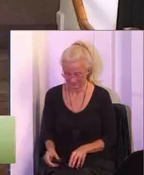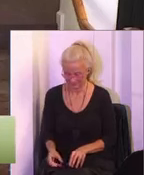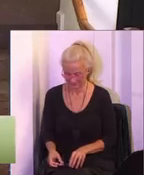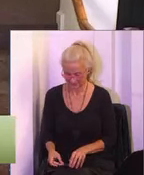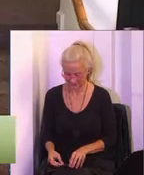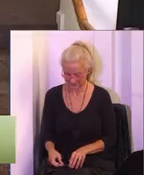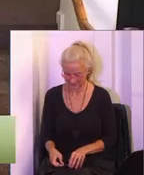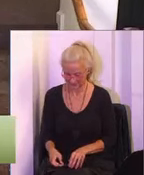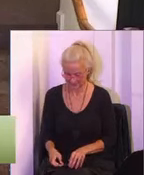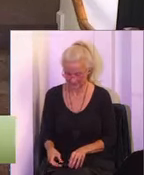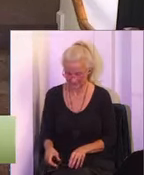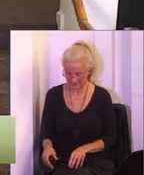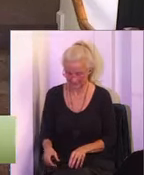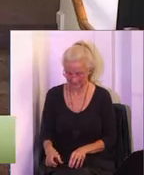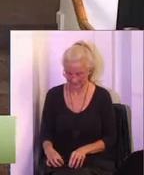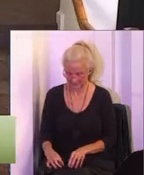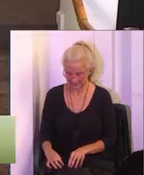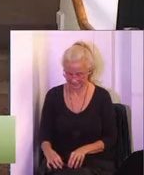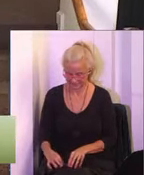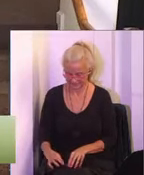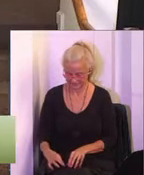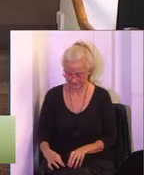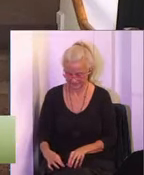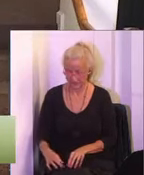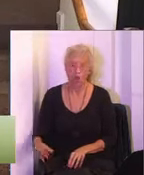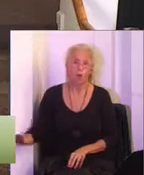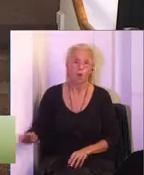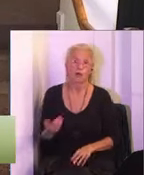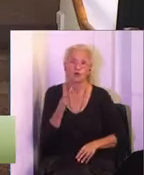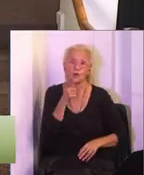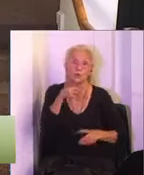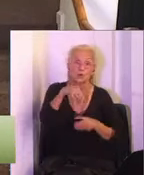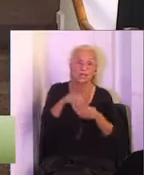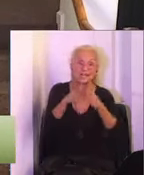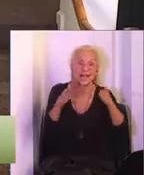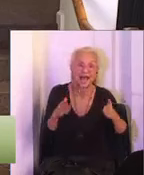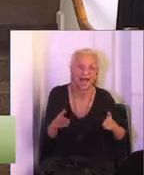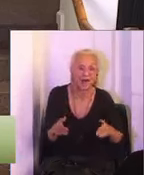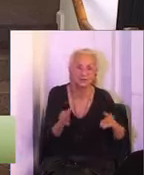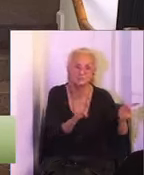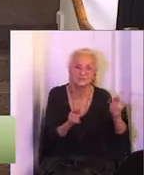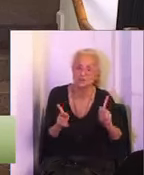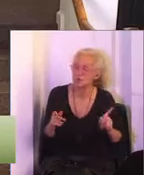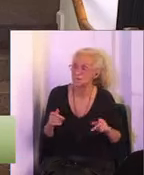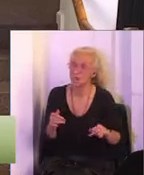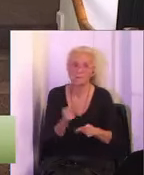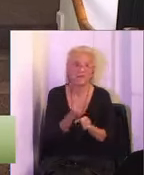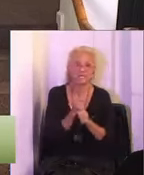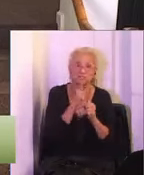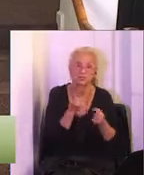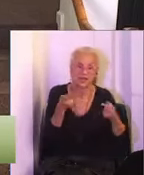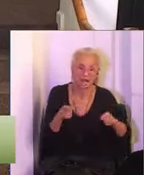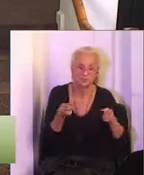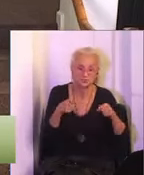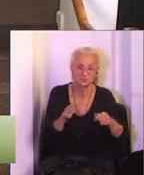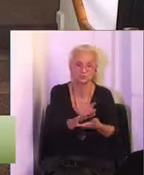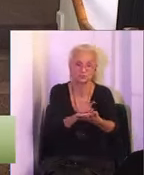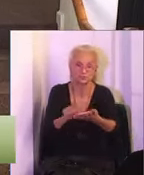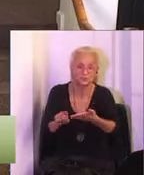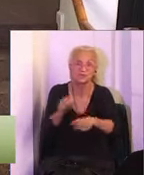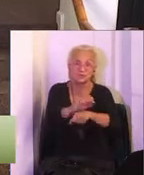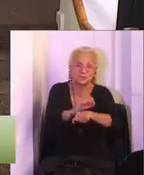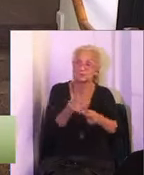are part of the in-house crew who work all during the week to make sure that we have service going, and then some that are working